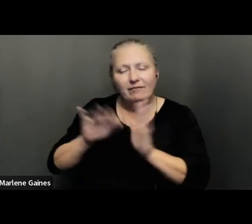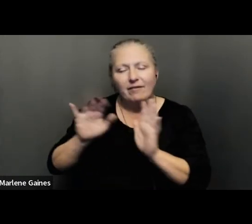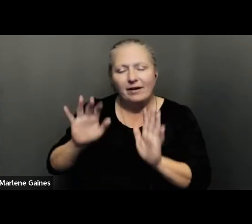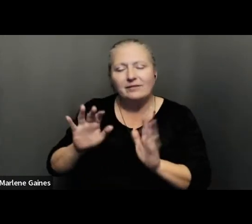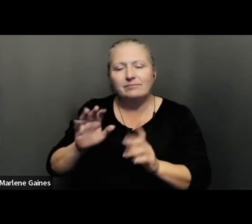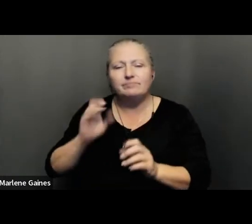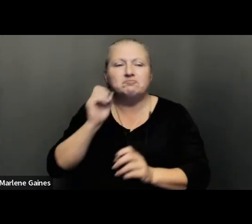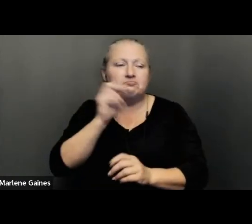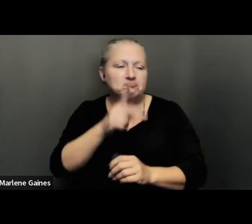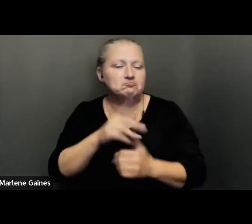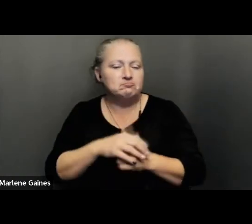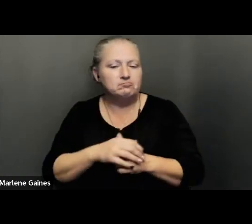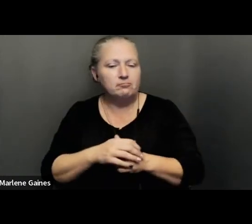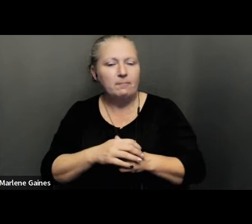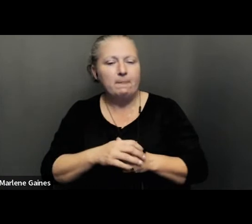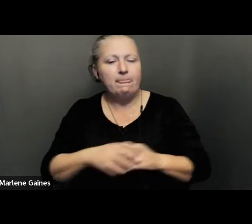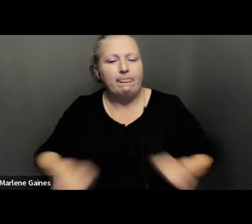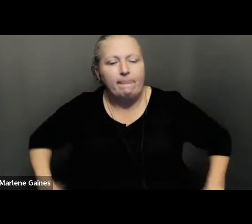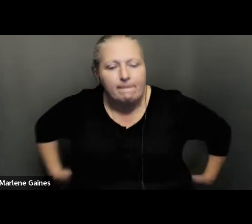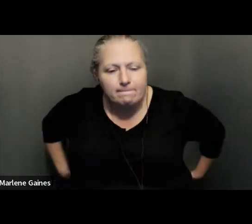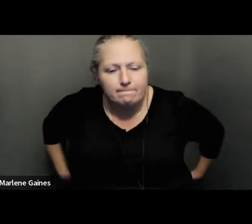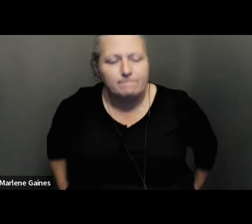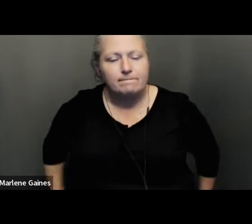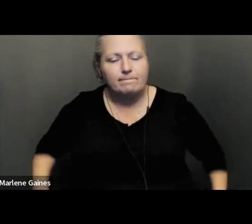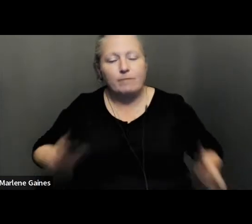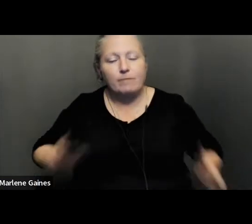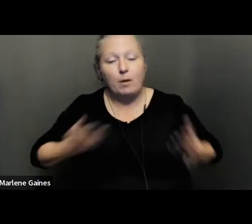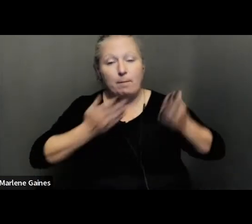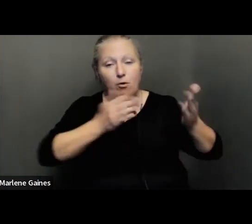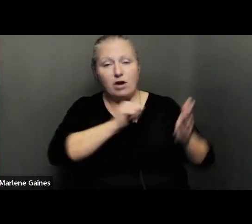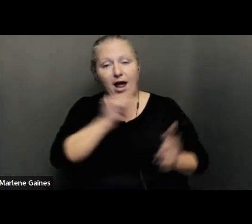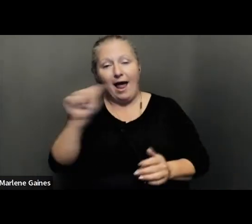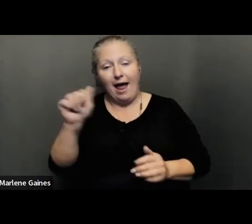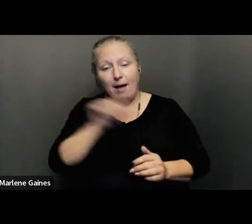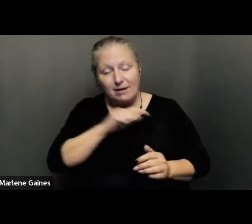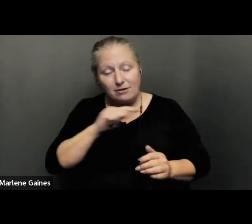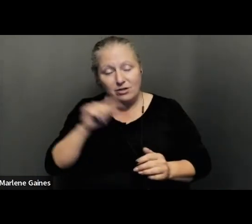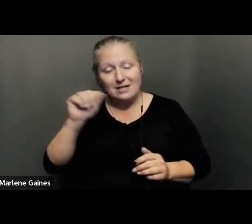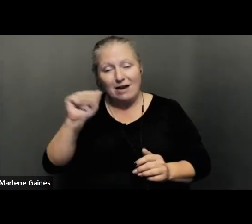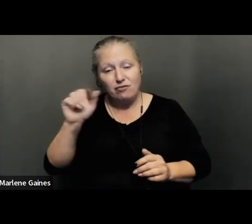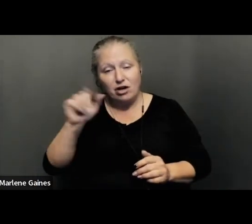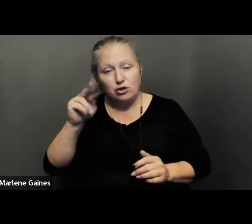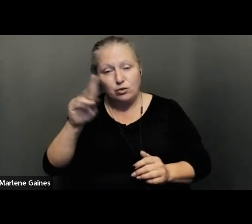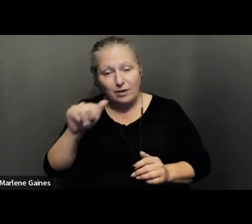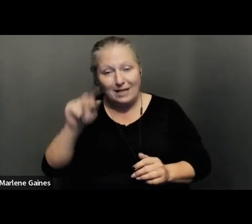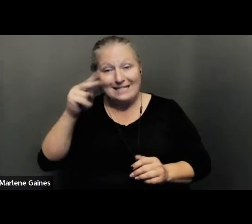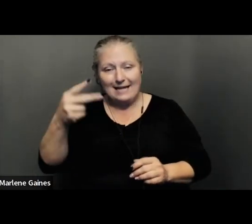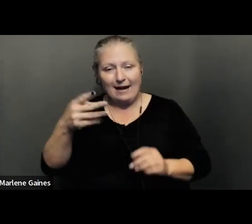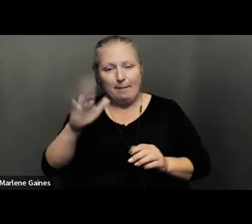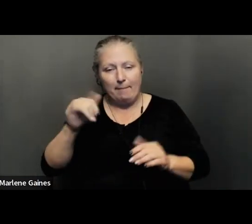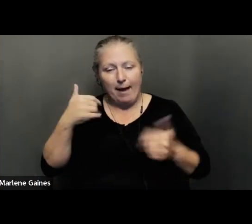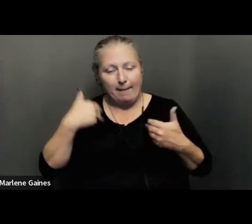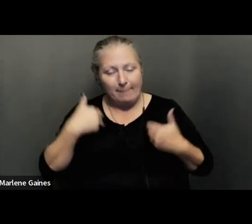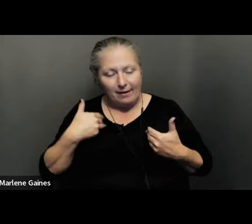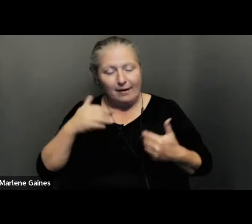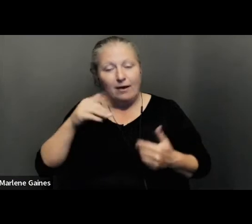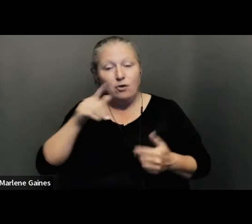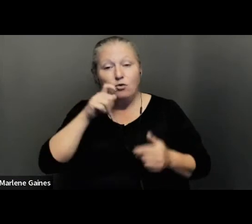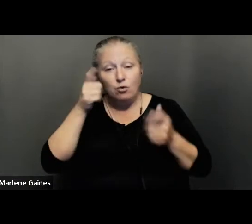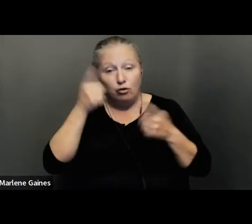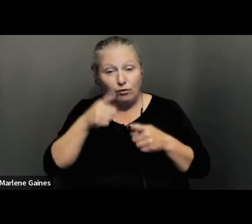Okay. All right. There was a motion made by trustee Andrade Zuniga, a second made by me. All those in favor, please say